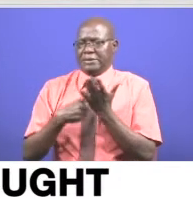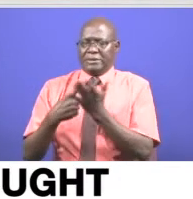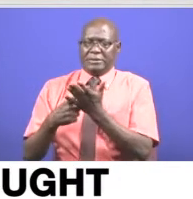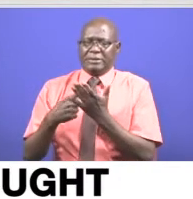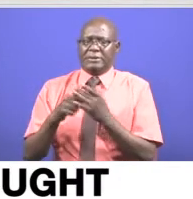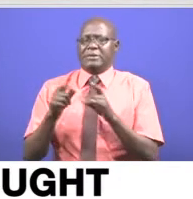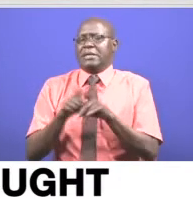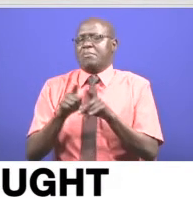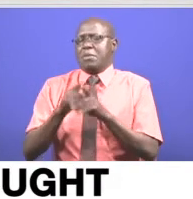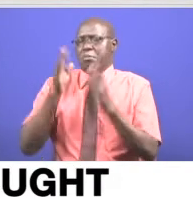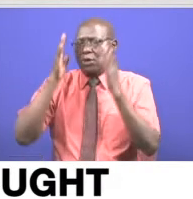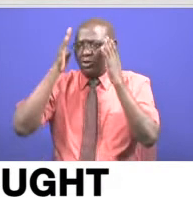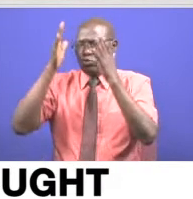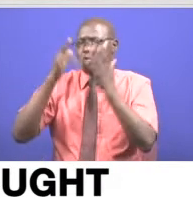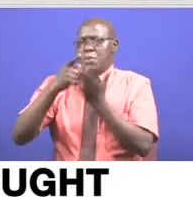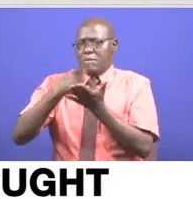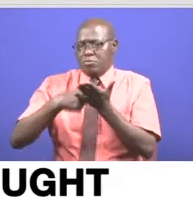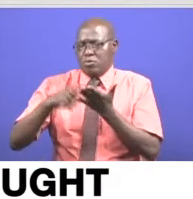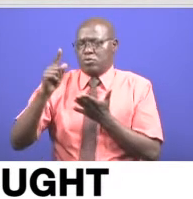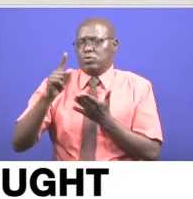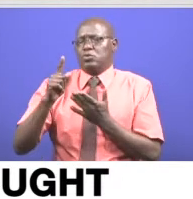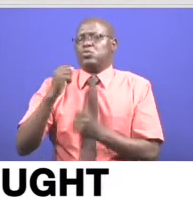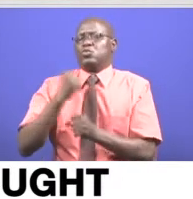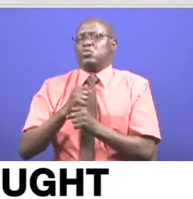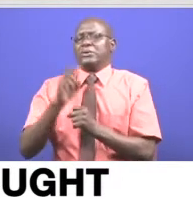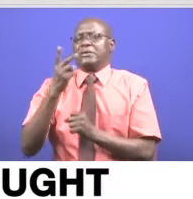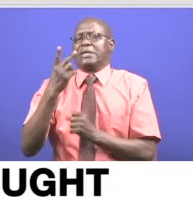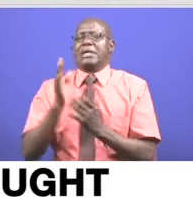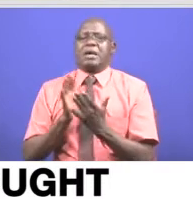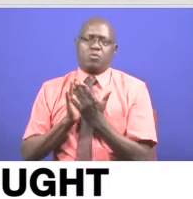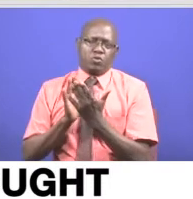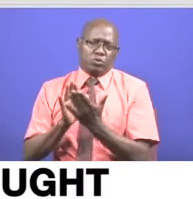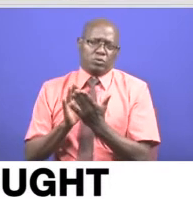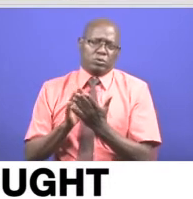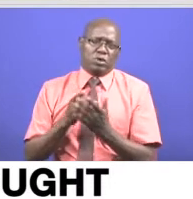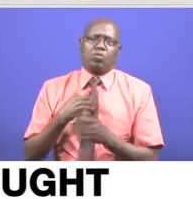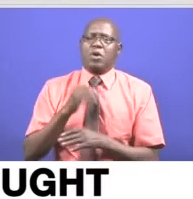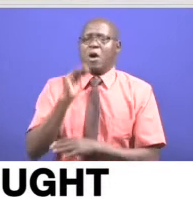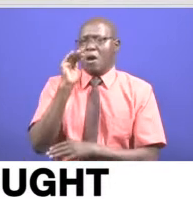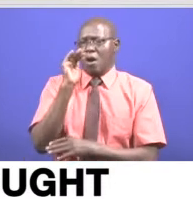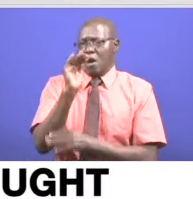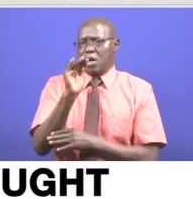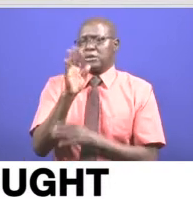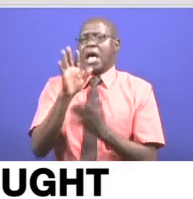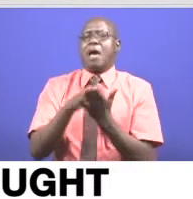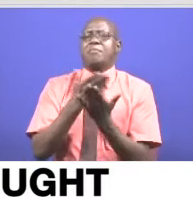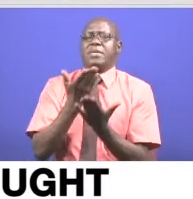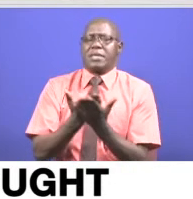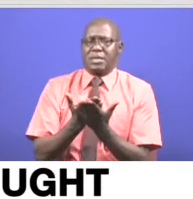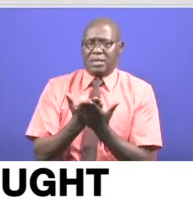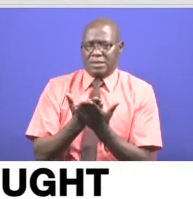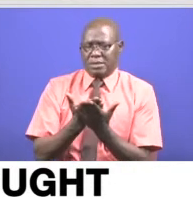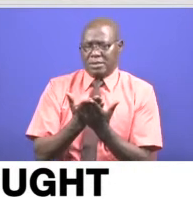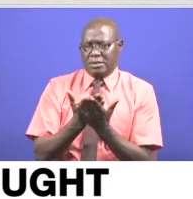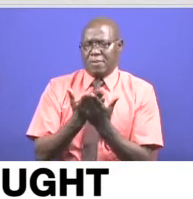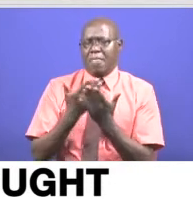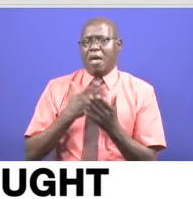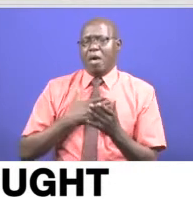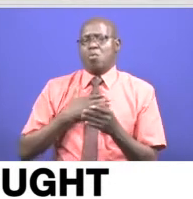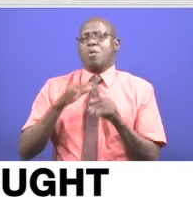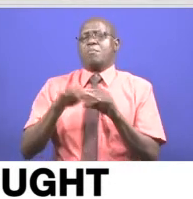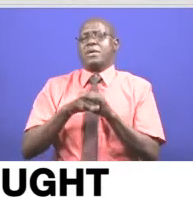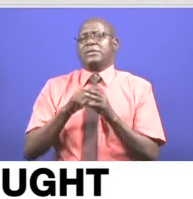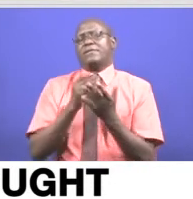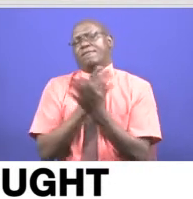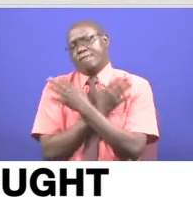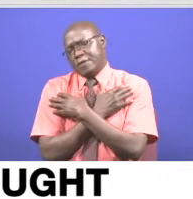bishop, permitted us to now do the second approach, where we are calling for an appeal mm-hmm. to our members, to our